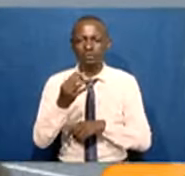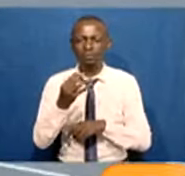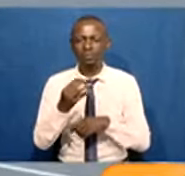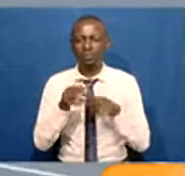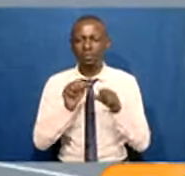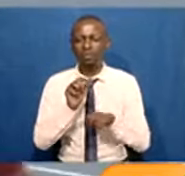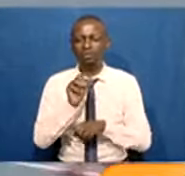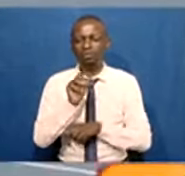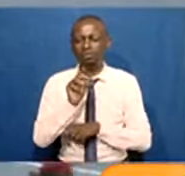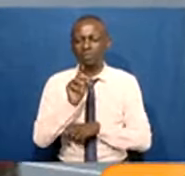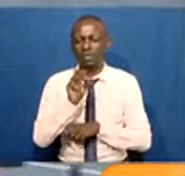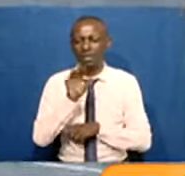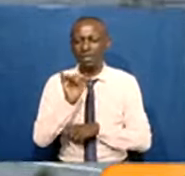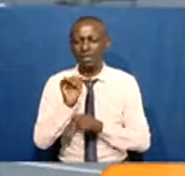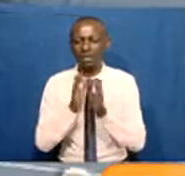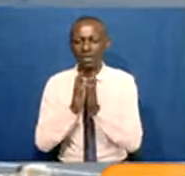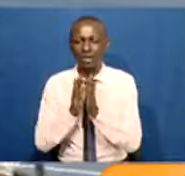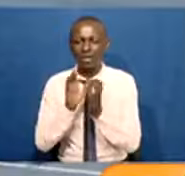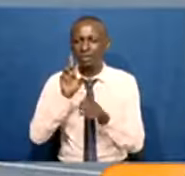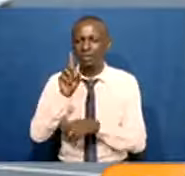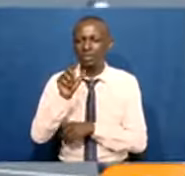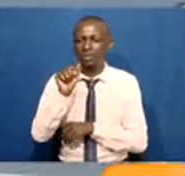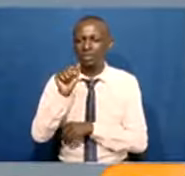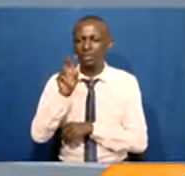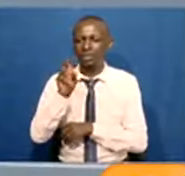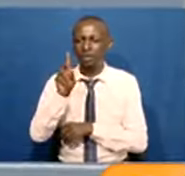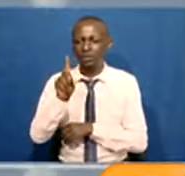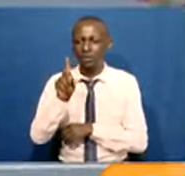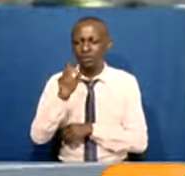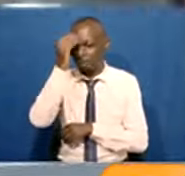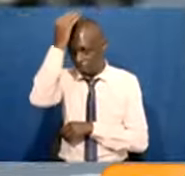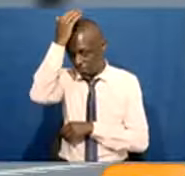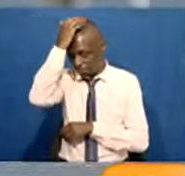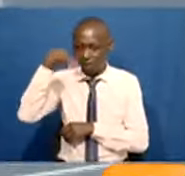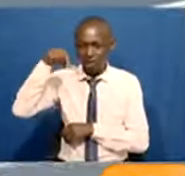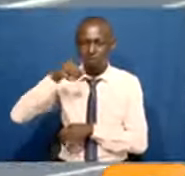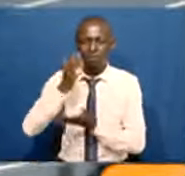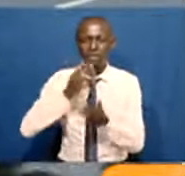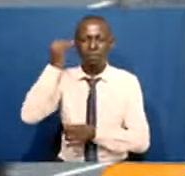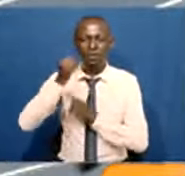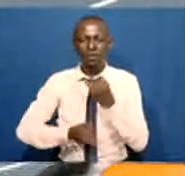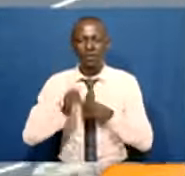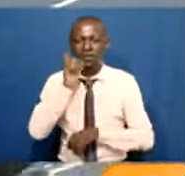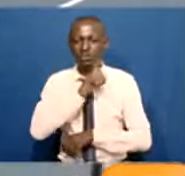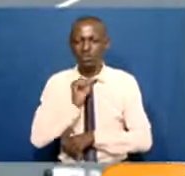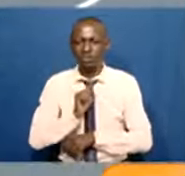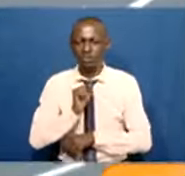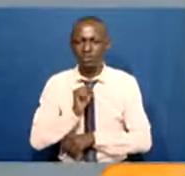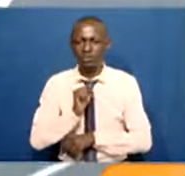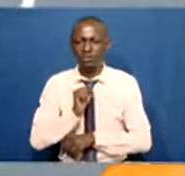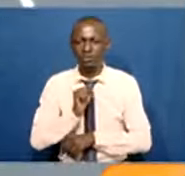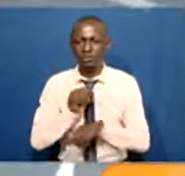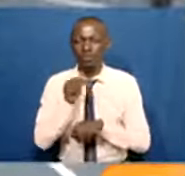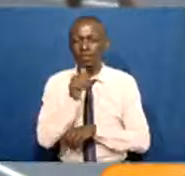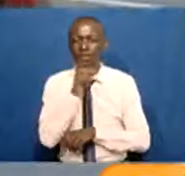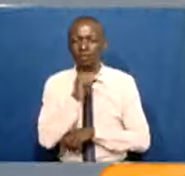David Sanayek qualified for the semi-finals on Monday. Kimeo won on his heat in a time of 46.3 seconds, while